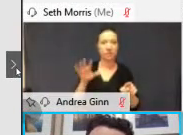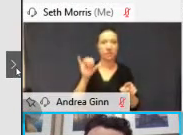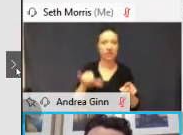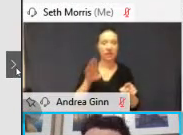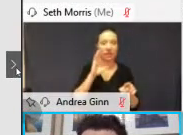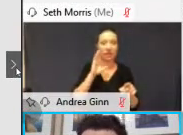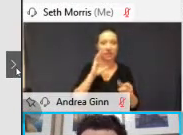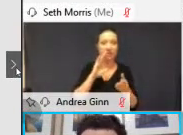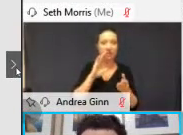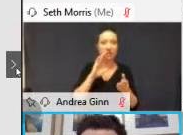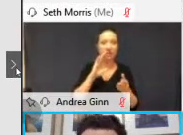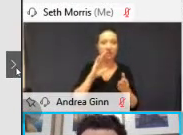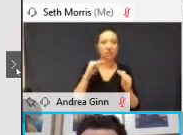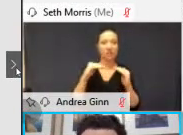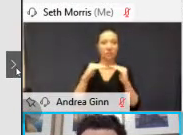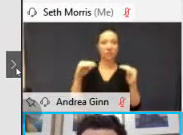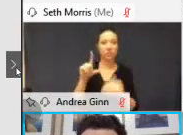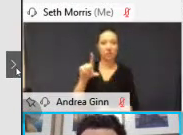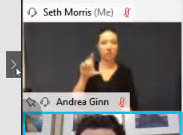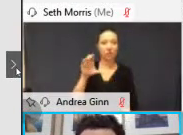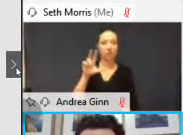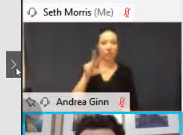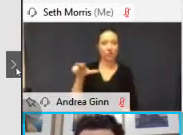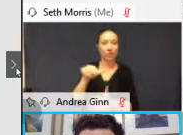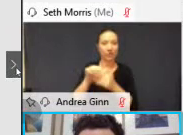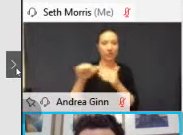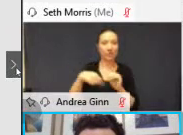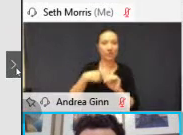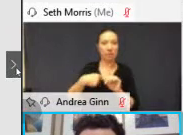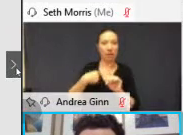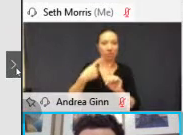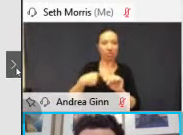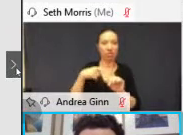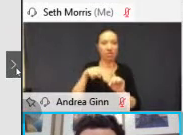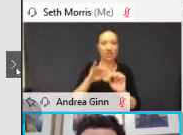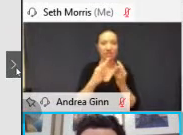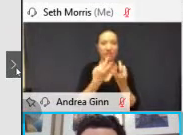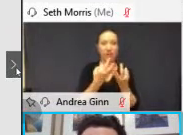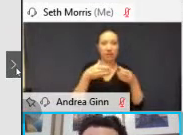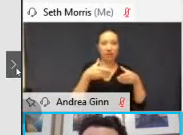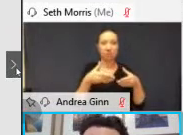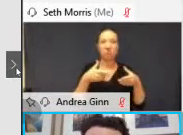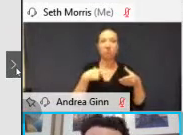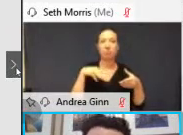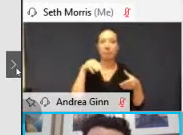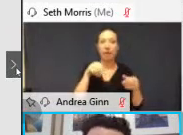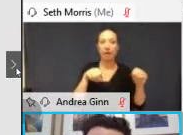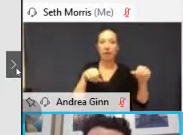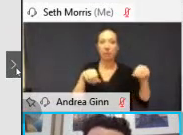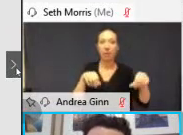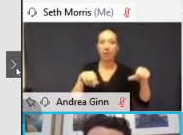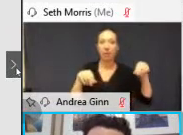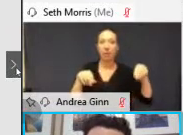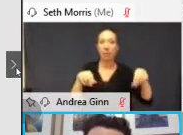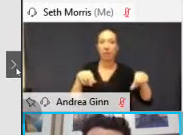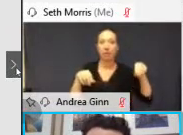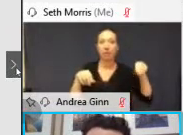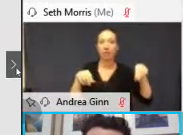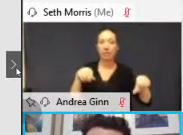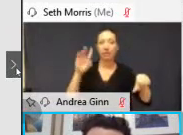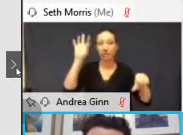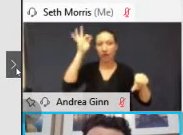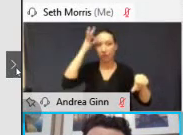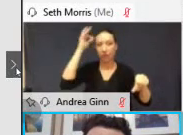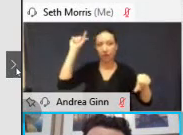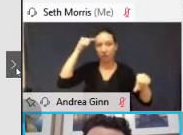to $133 per month that the family would be required to pay. And then the federal government pays the